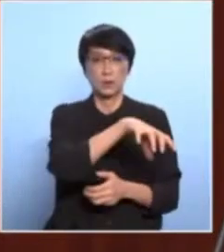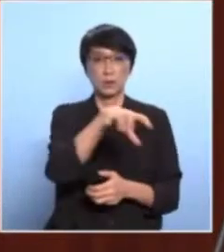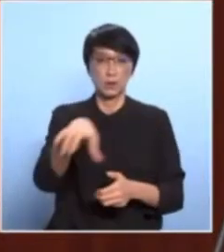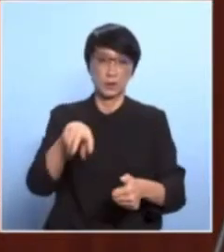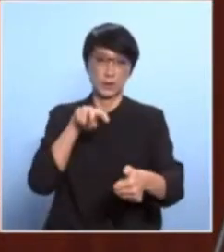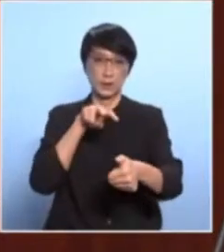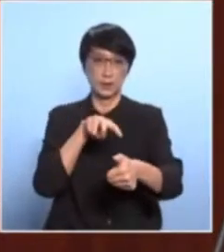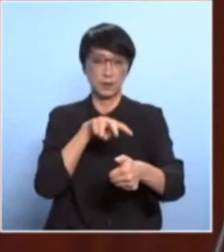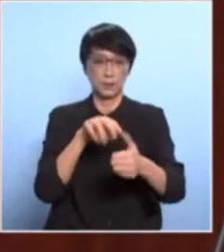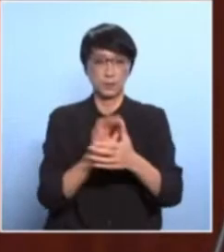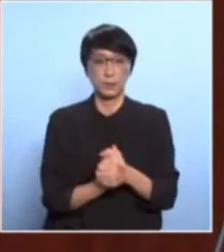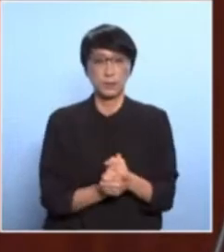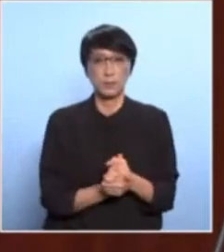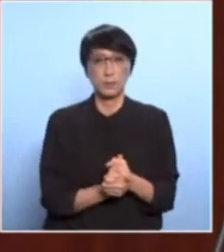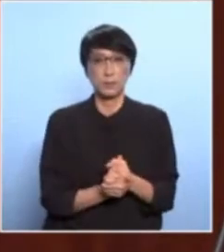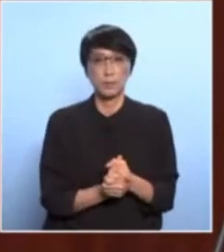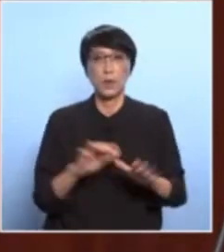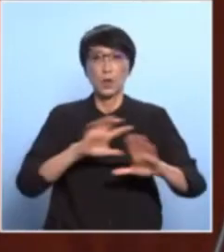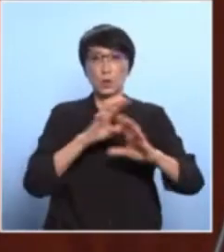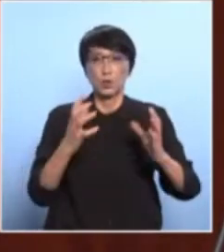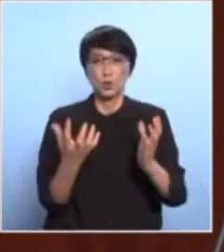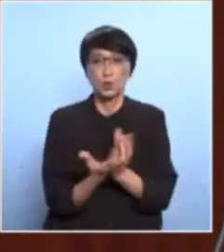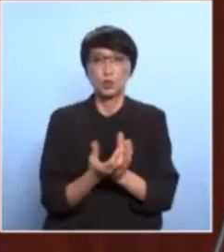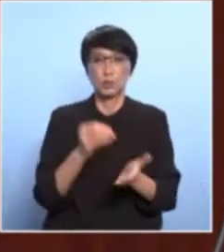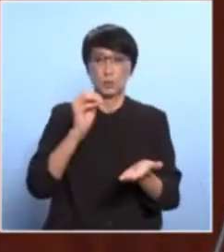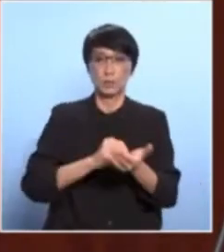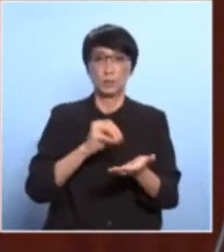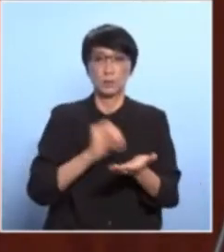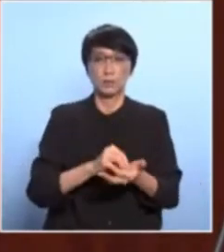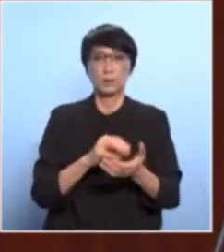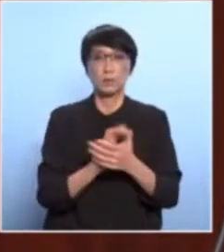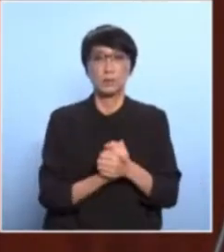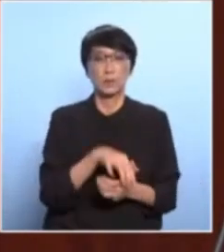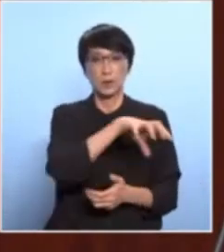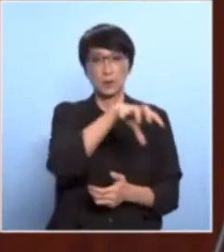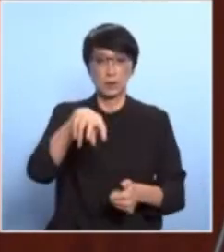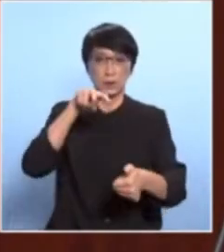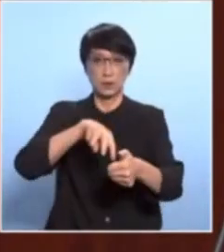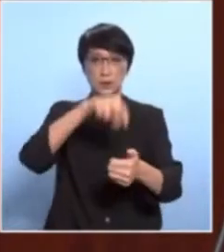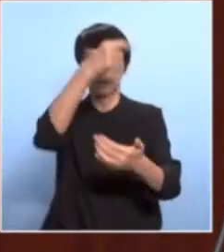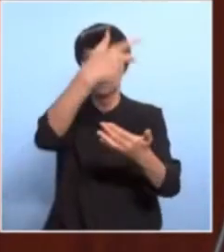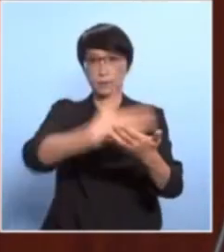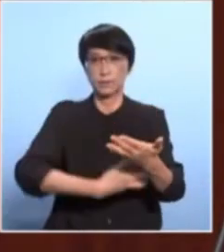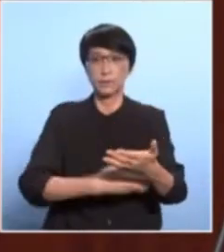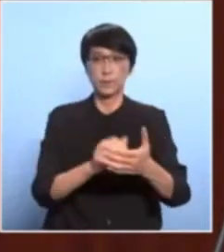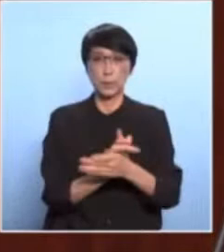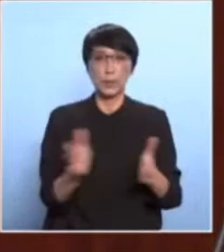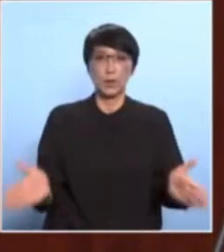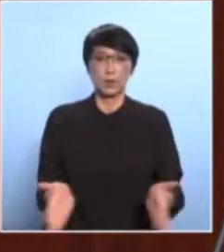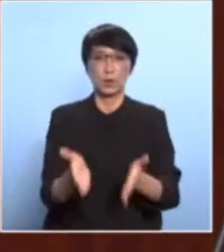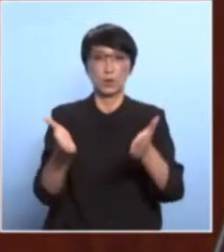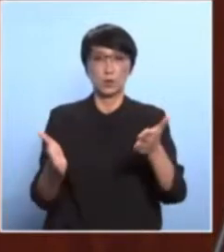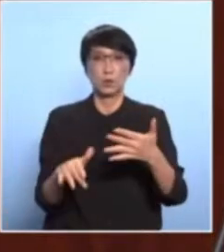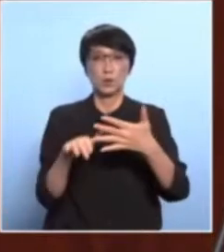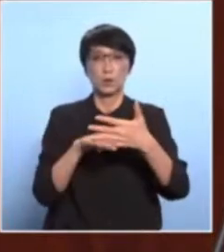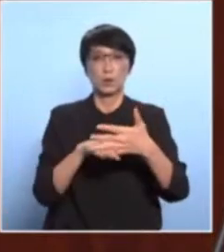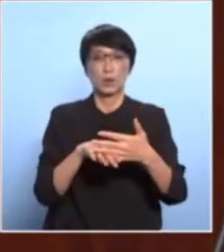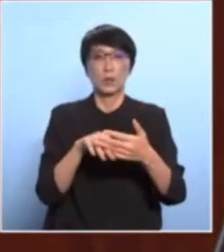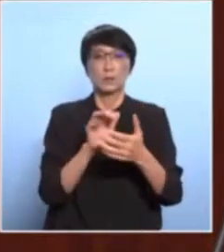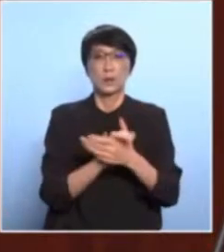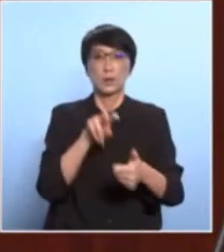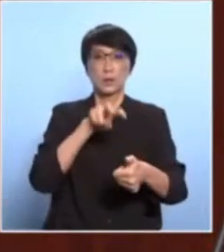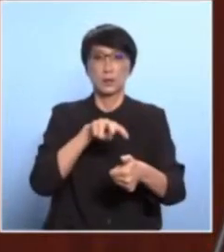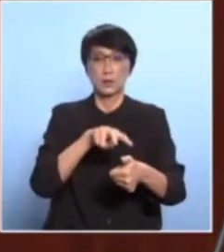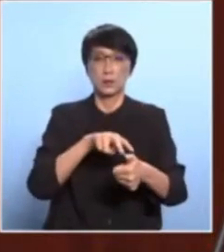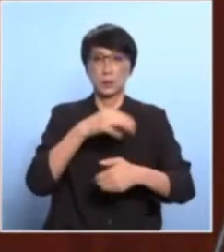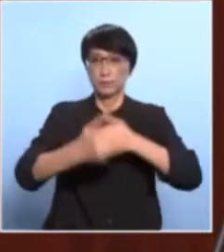enhance communication and collaboration with NPC duties and CPPCC members so as to rally patriots with affection for the country and